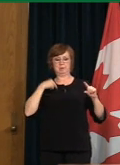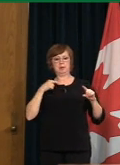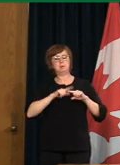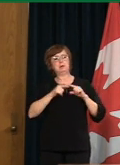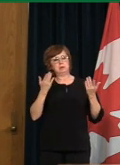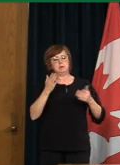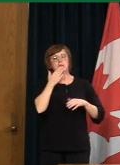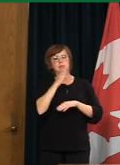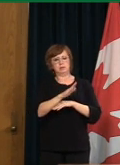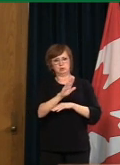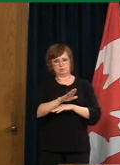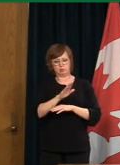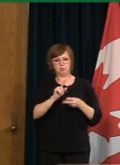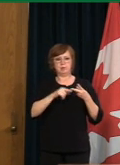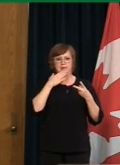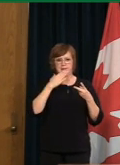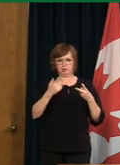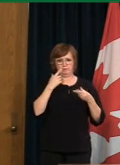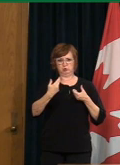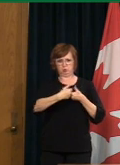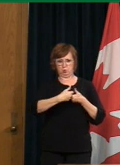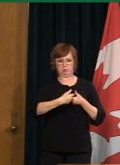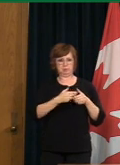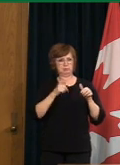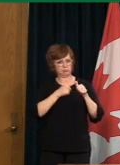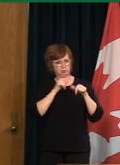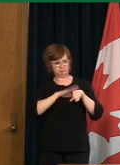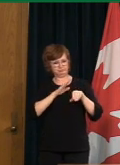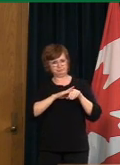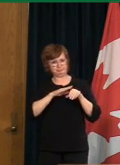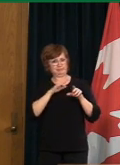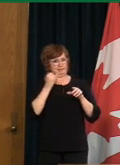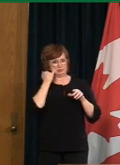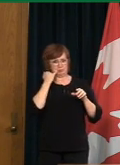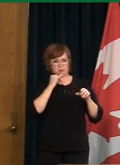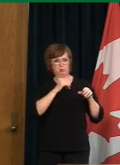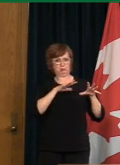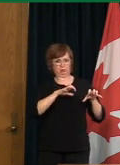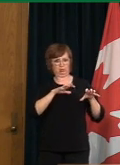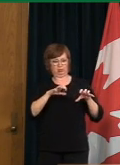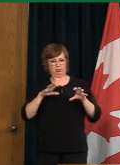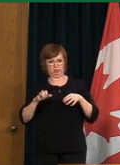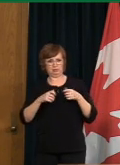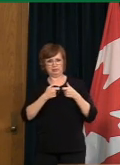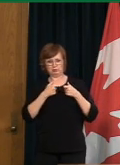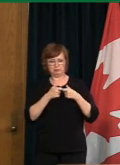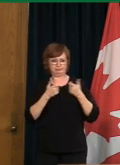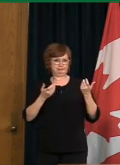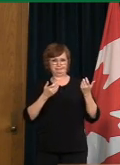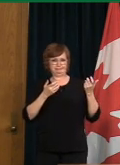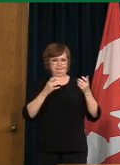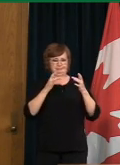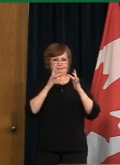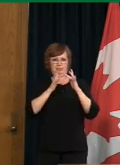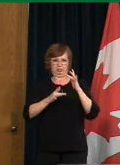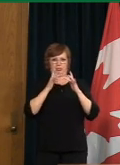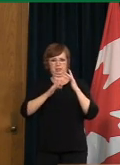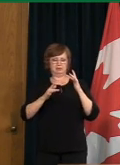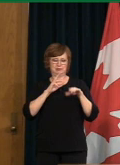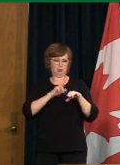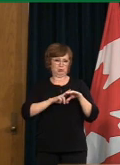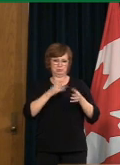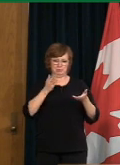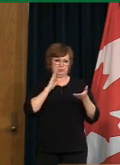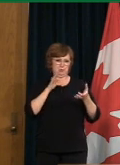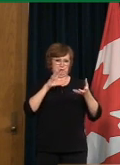us here today. Let me apologize in advance if my connection cuts out or freezes up. This has happened from time to time over the course of the